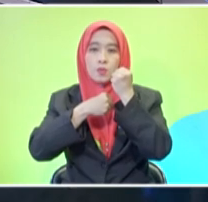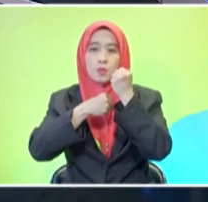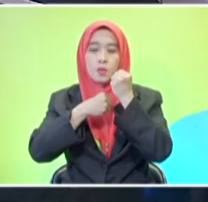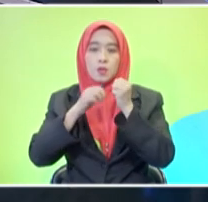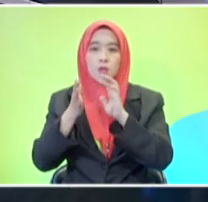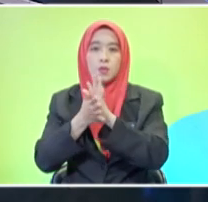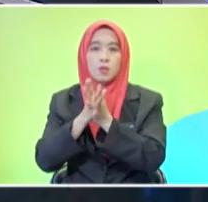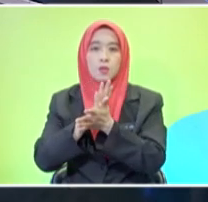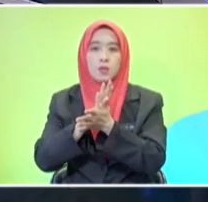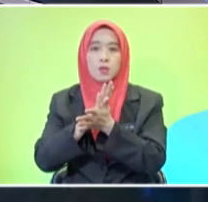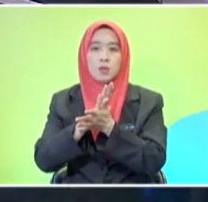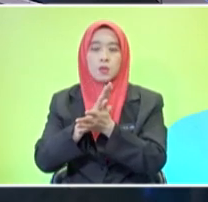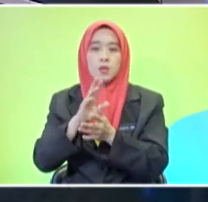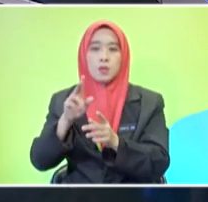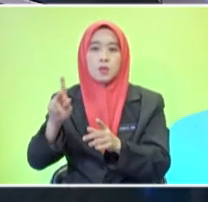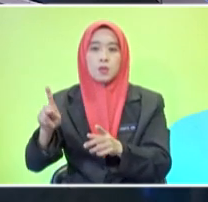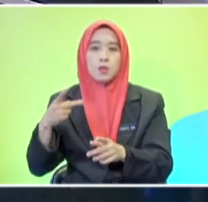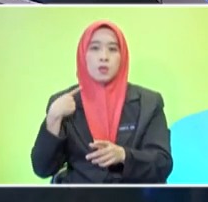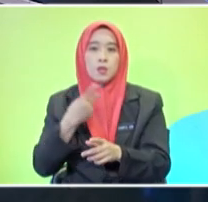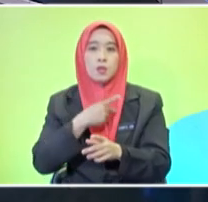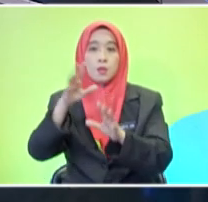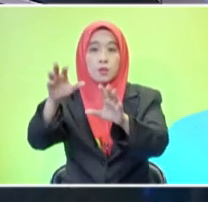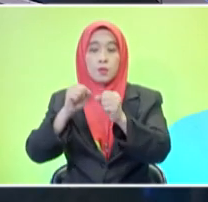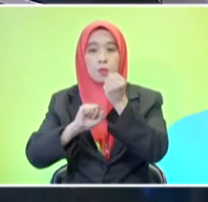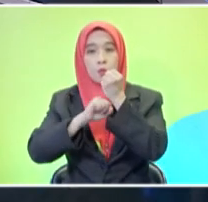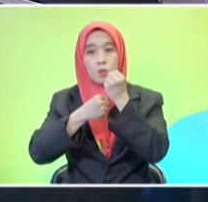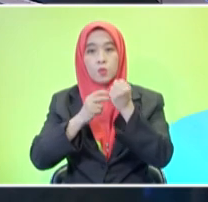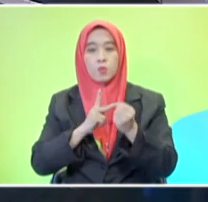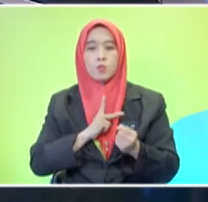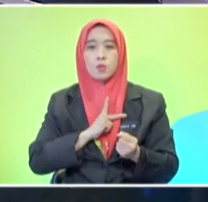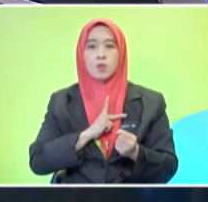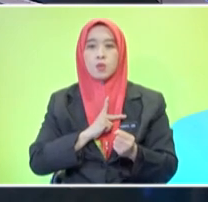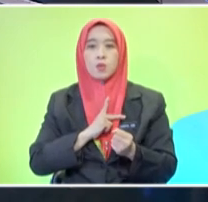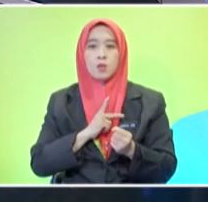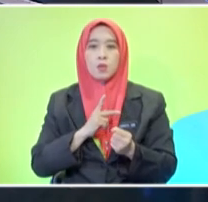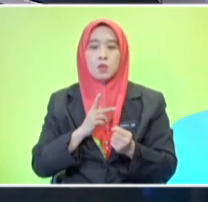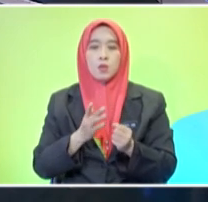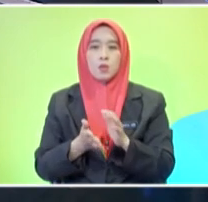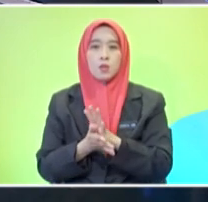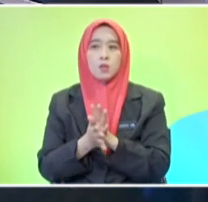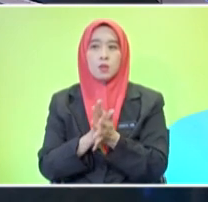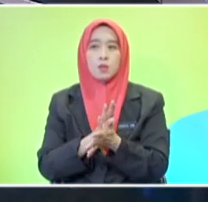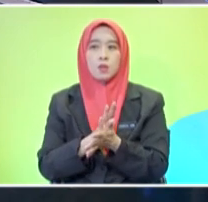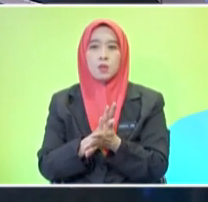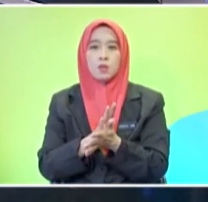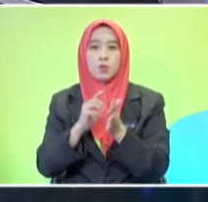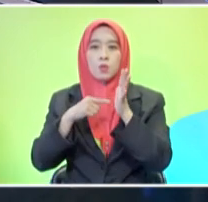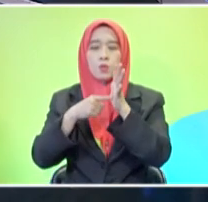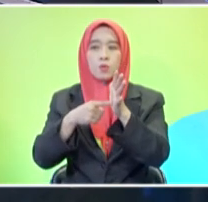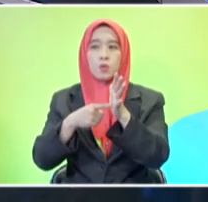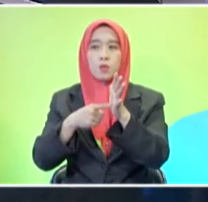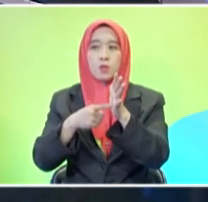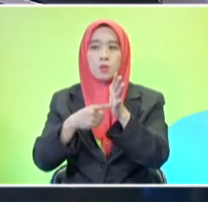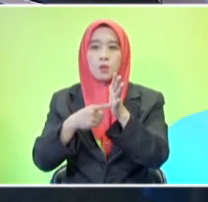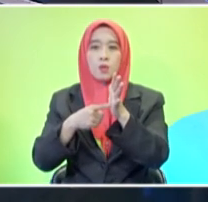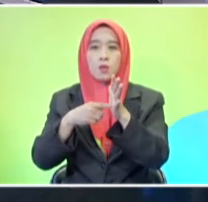they can get it from Sumberku. They can get from Sumberku, yeah. Okay, as shown on the link on our